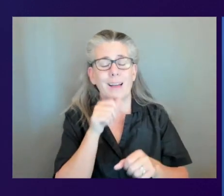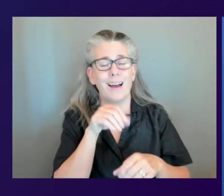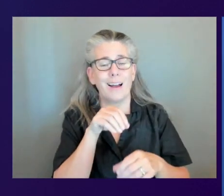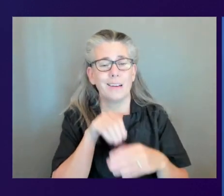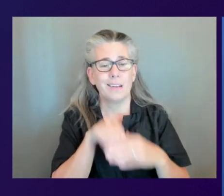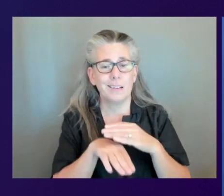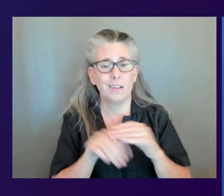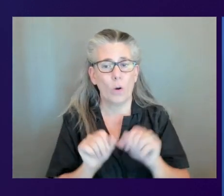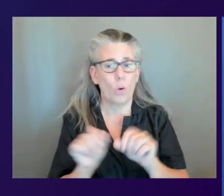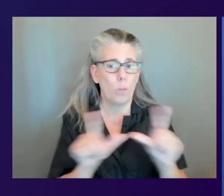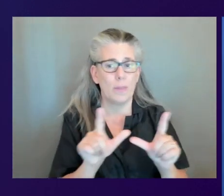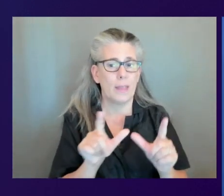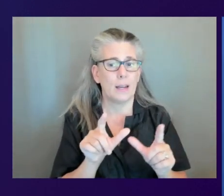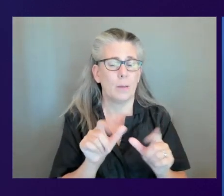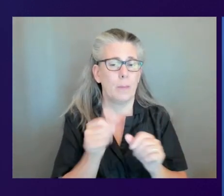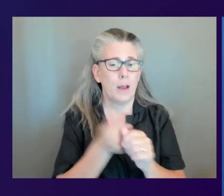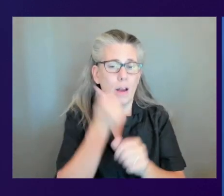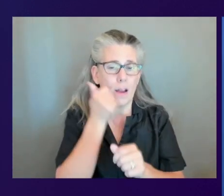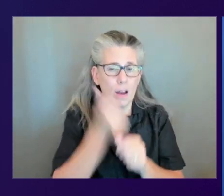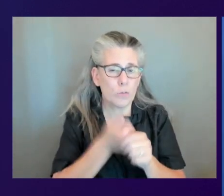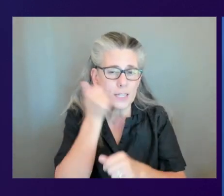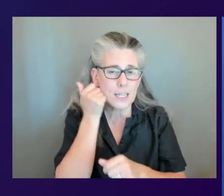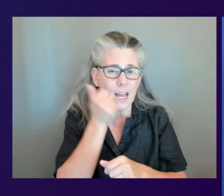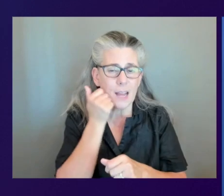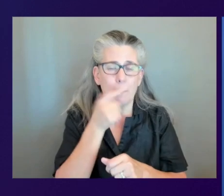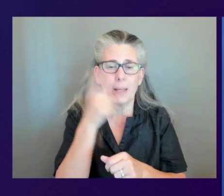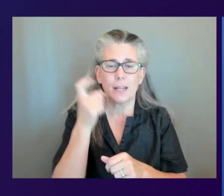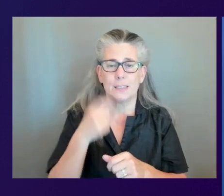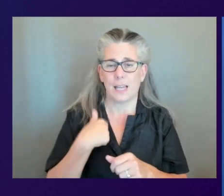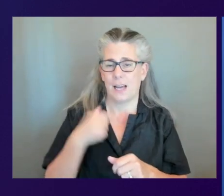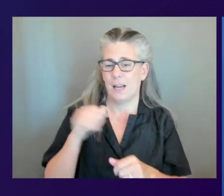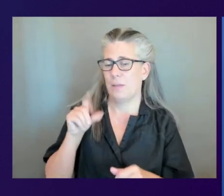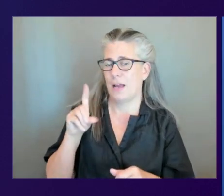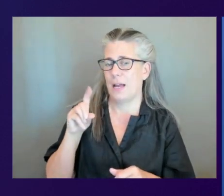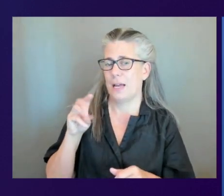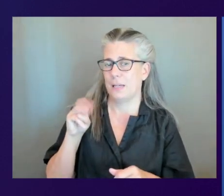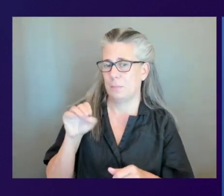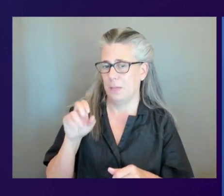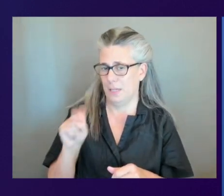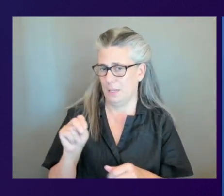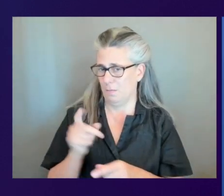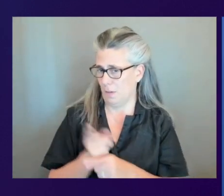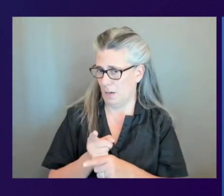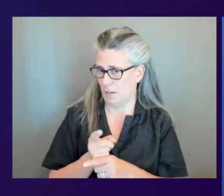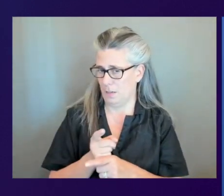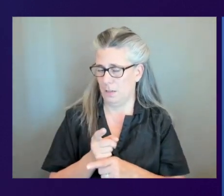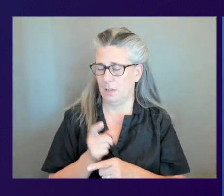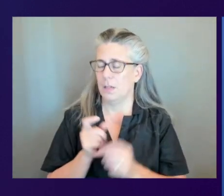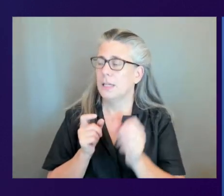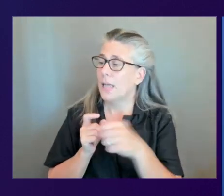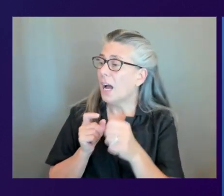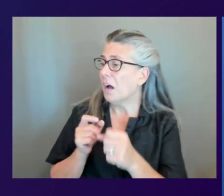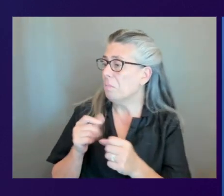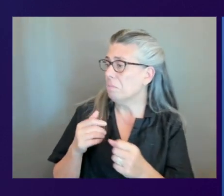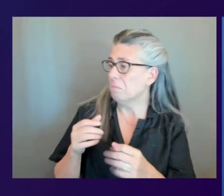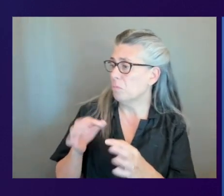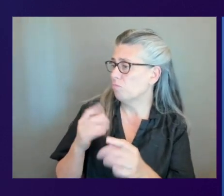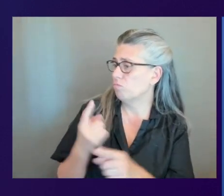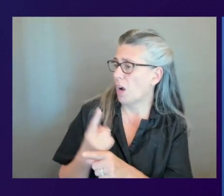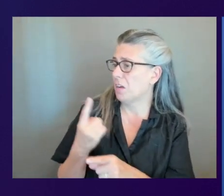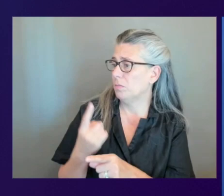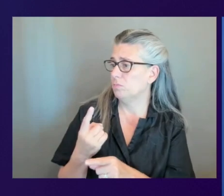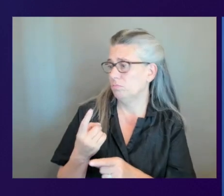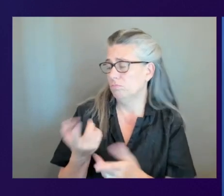Is that fair? Yeah, I think that's fair. I think that it is kind of exciting, but I think that's fair. I also think